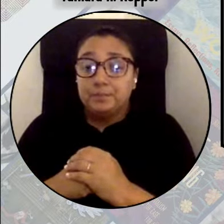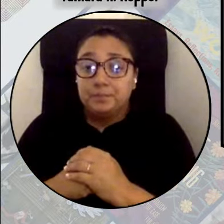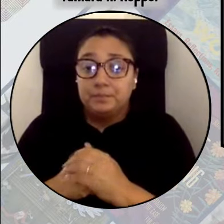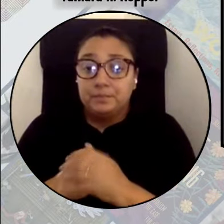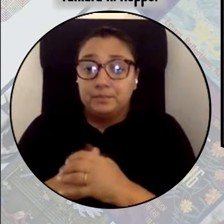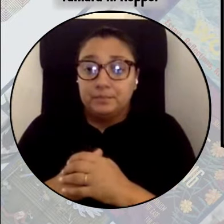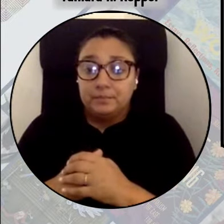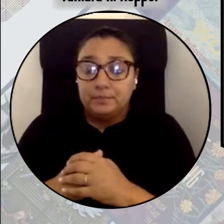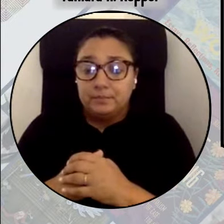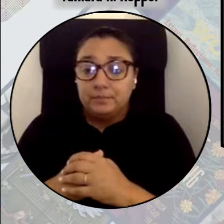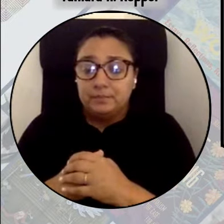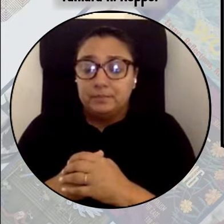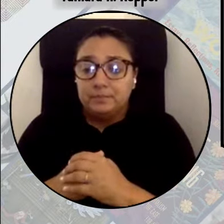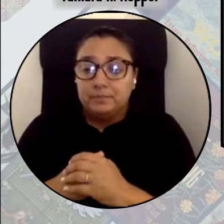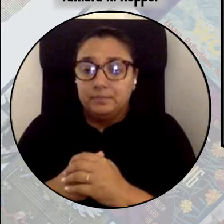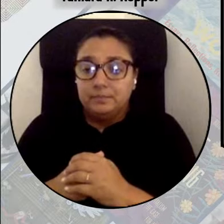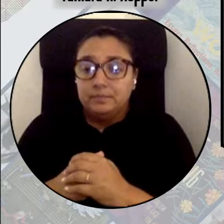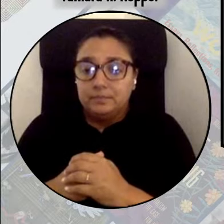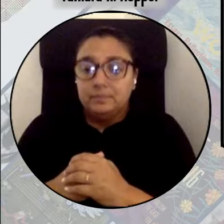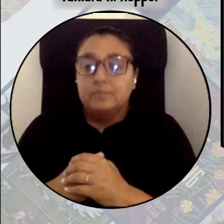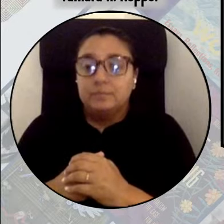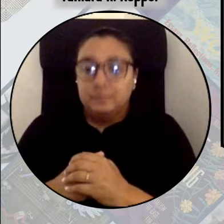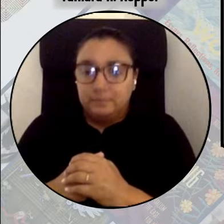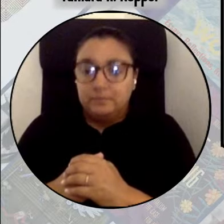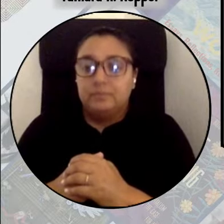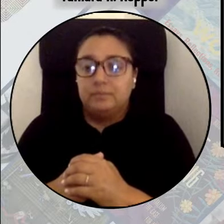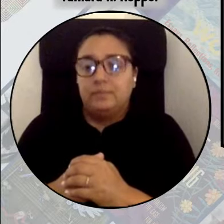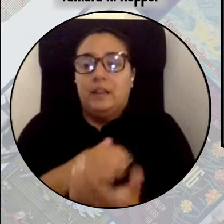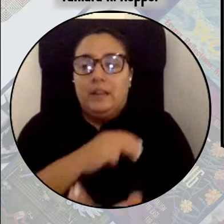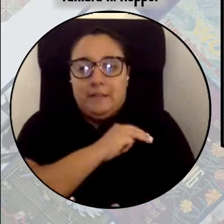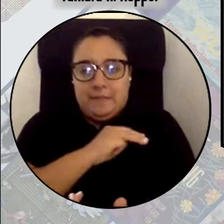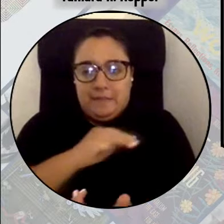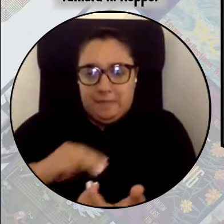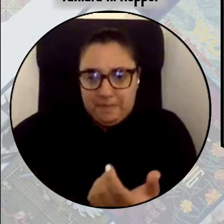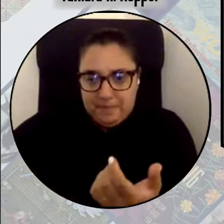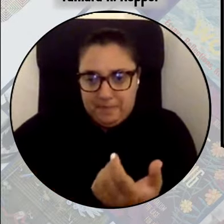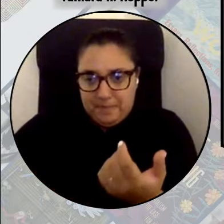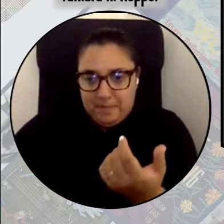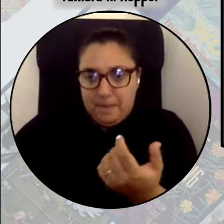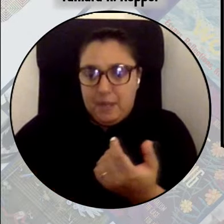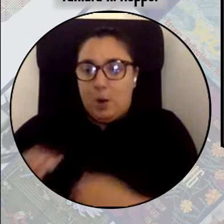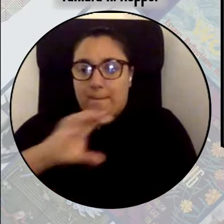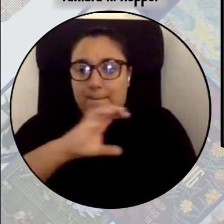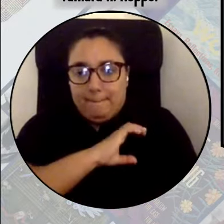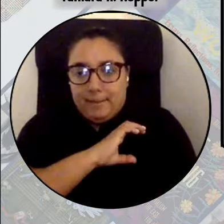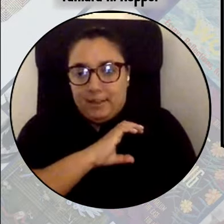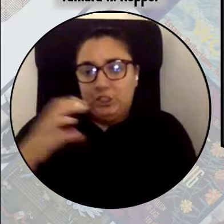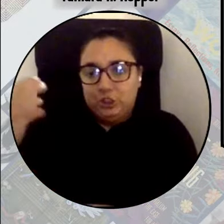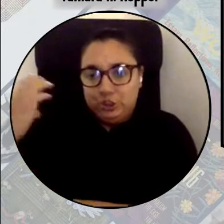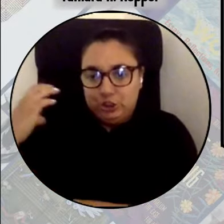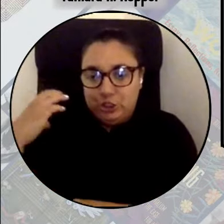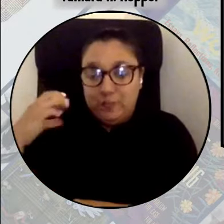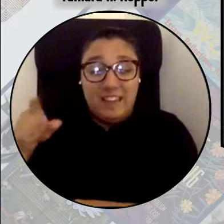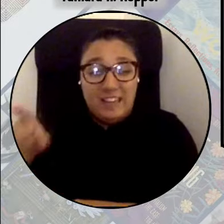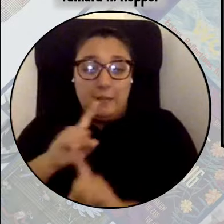a statement that US mayor's police chief's concern with sanctuary city order. This is in response to President Trump's executive order in